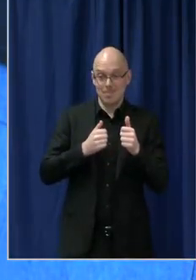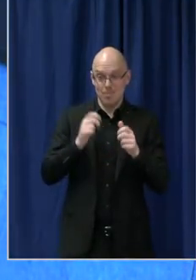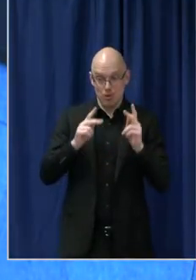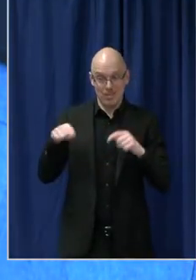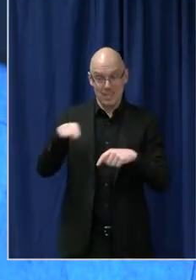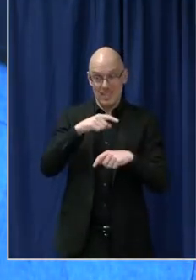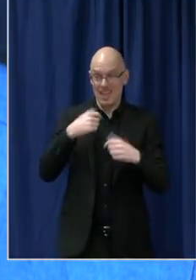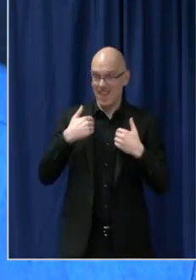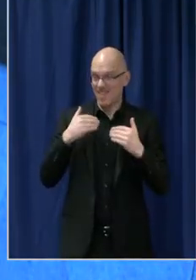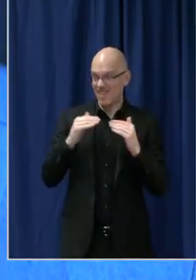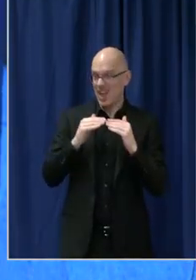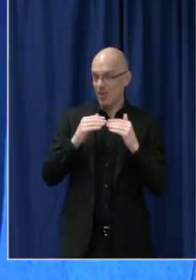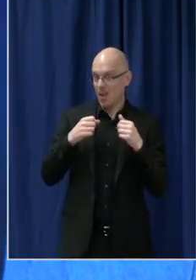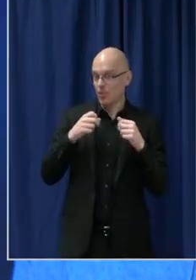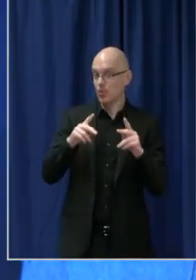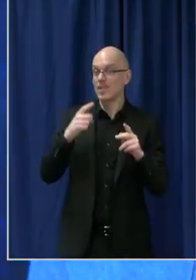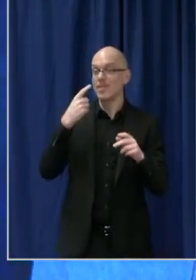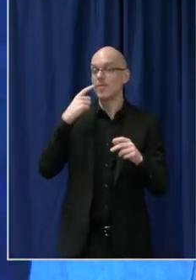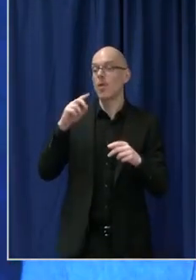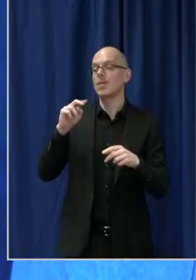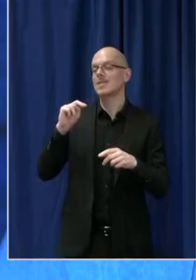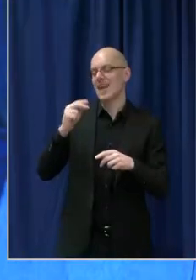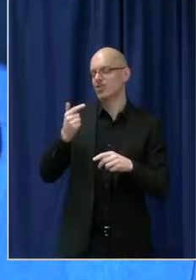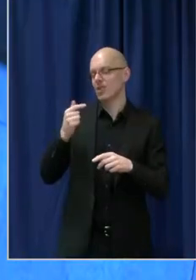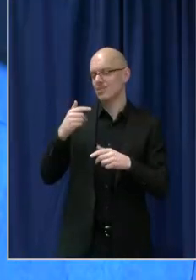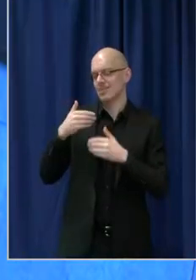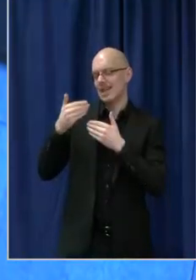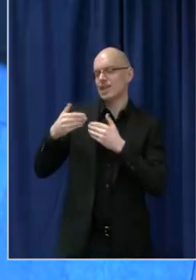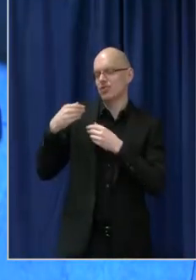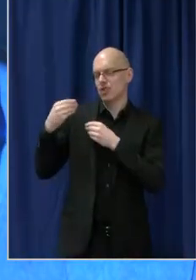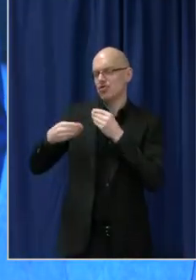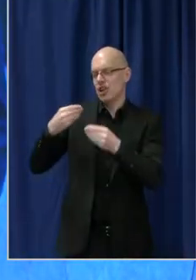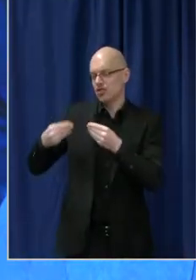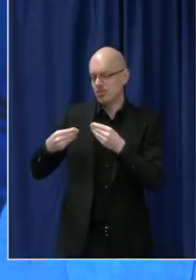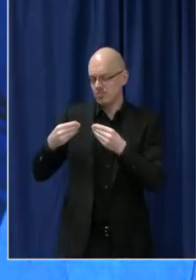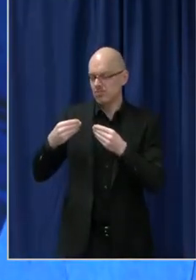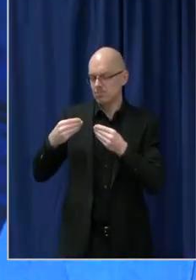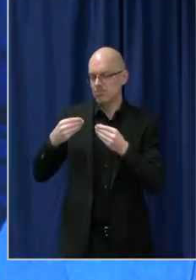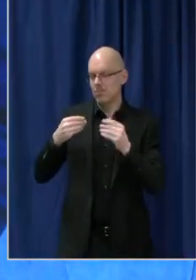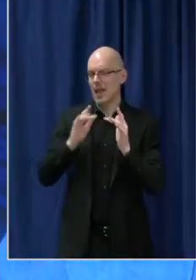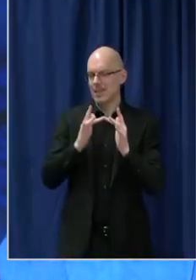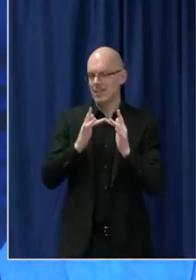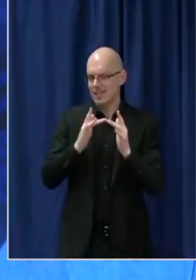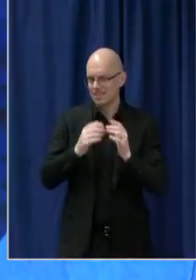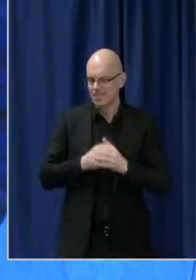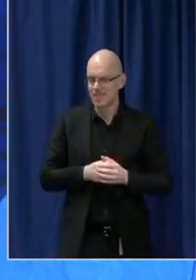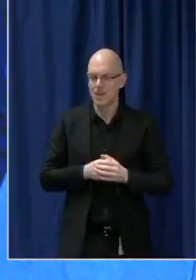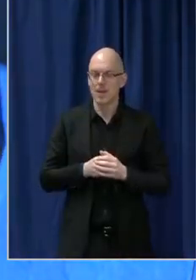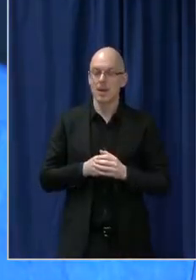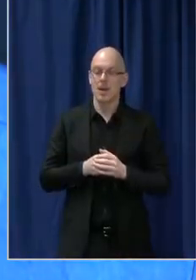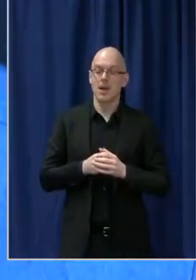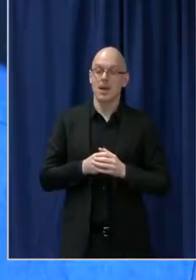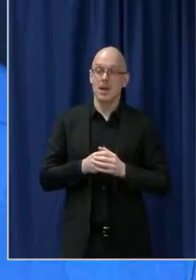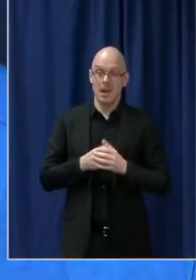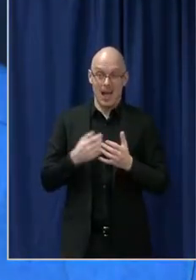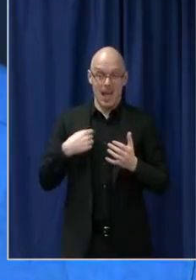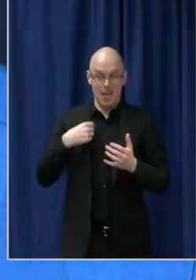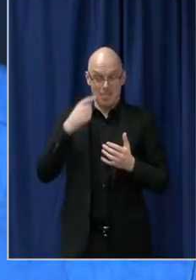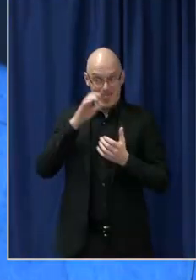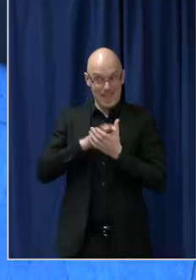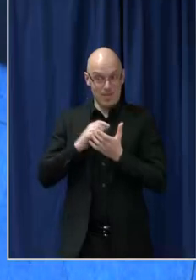shot at next generation connectivity. And I think we're seeing, really maybe for the first time in a couple of years, a